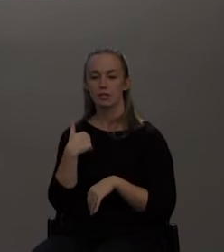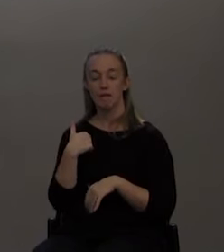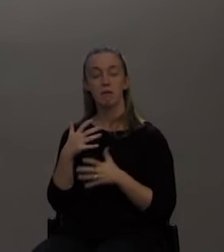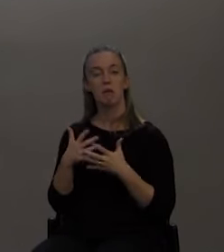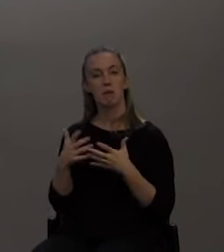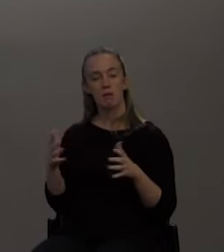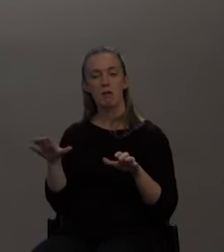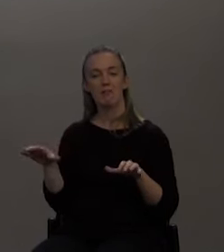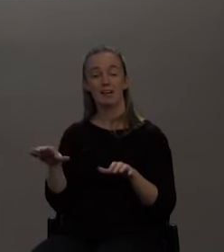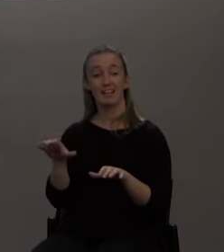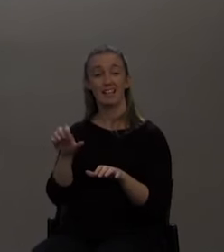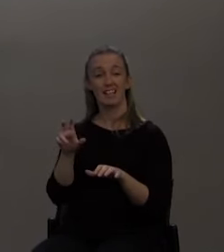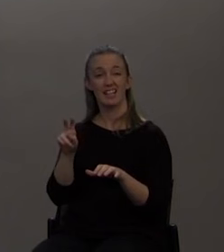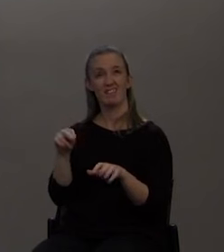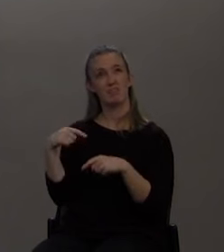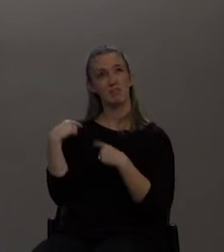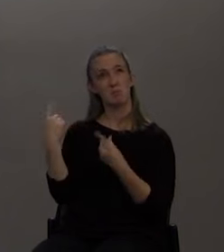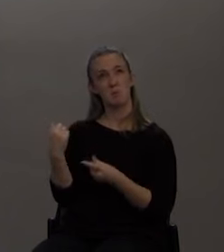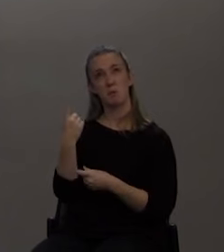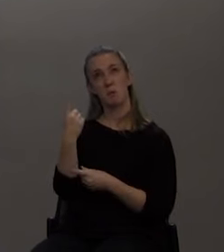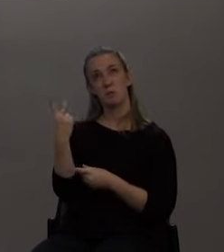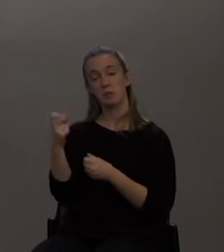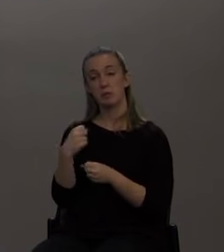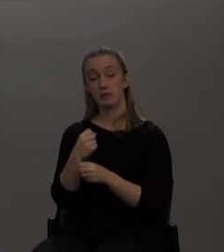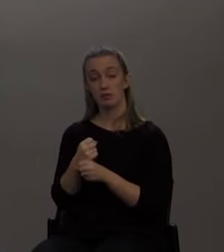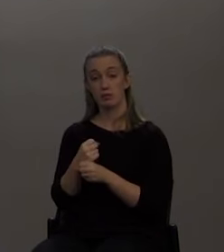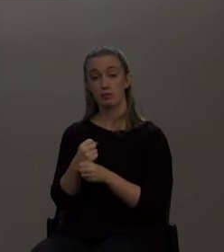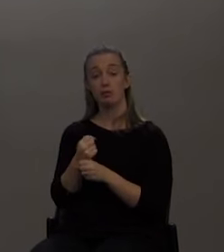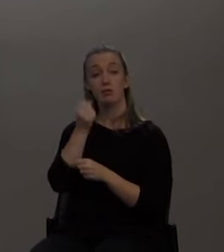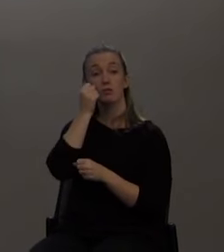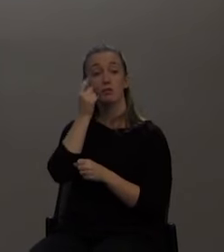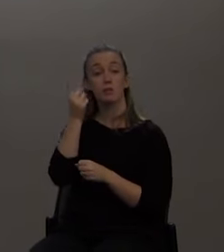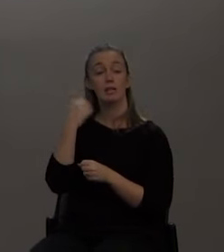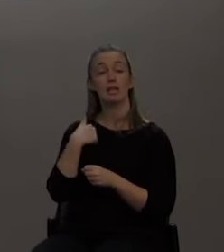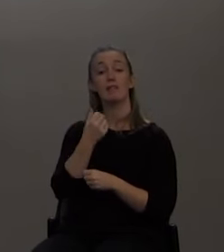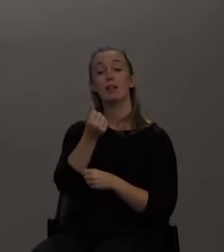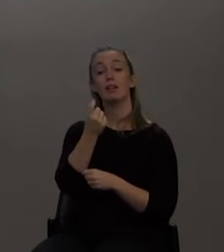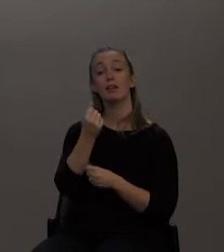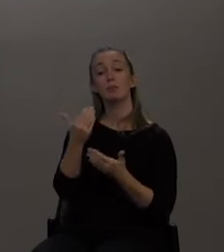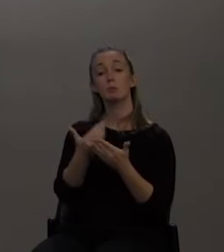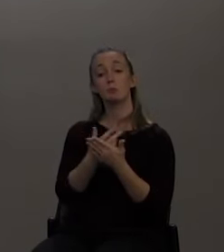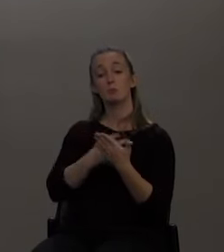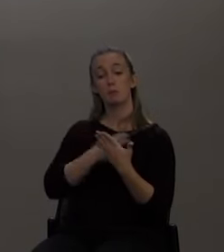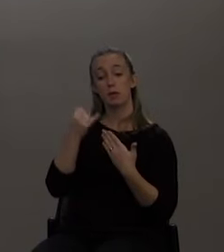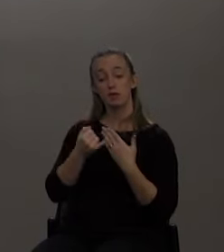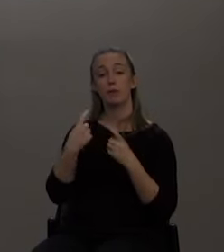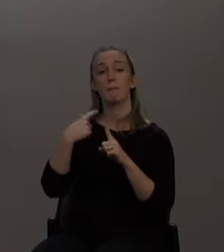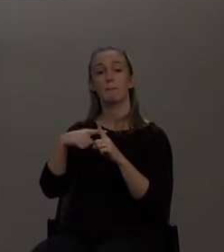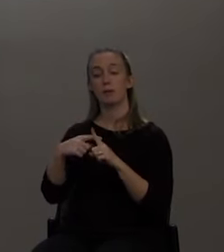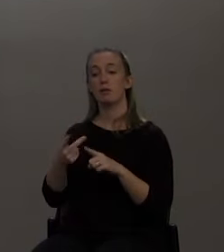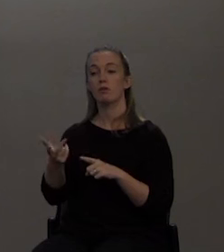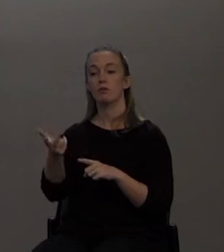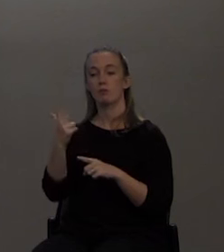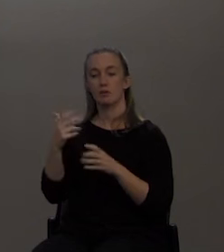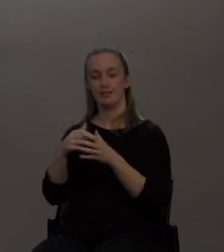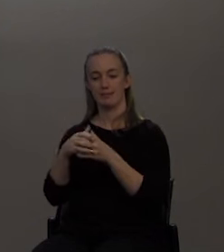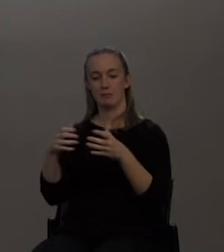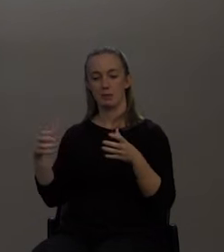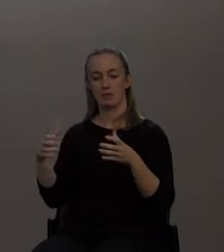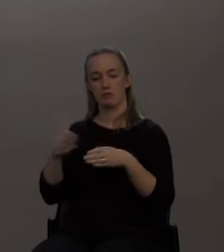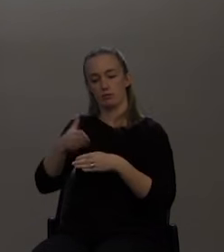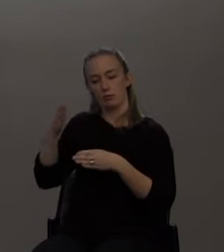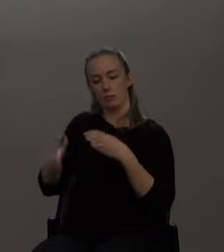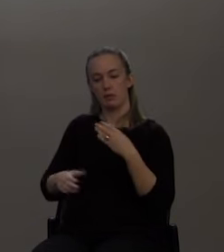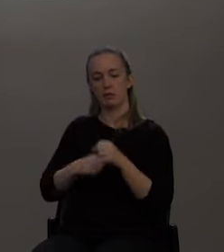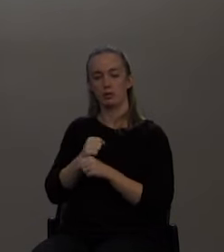of activity, even in about the last year or so. There are about 11 new projects and 3 expansions that were completed in 2015.